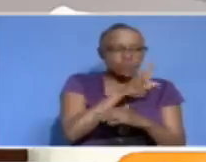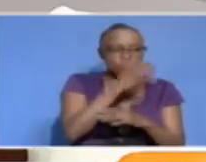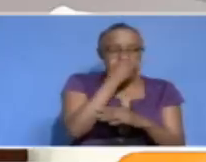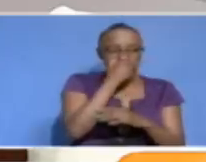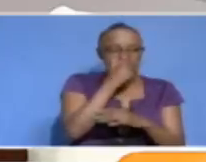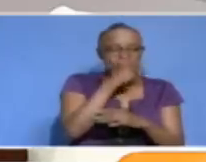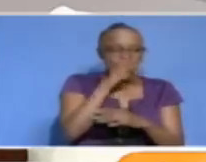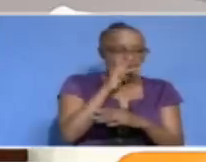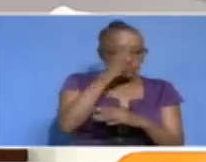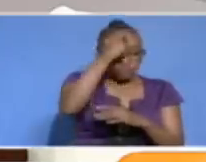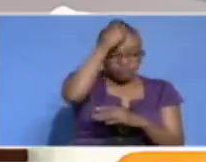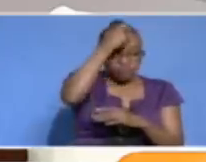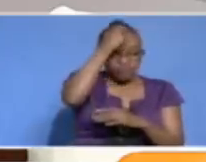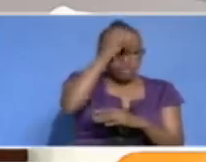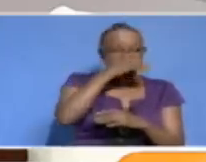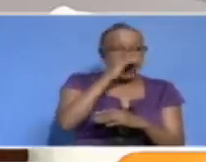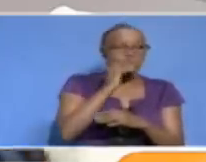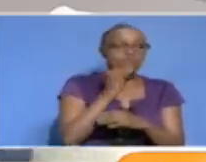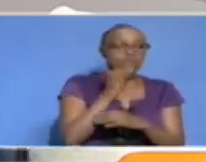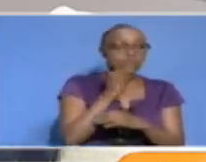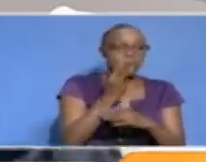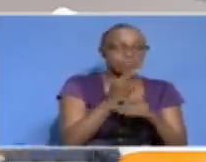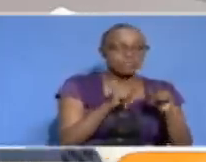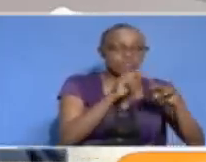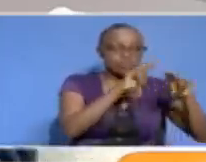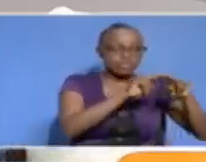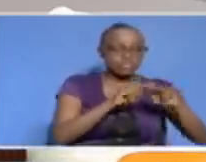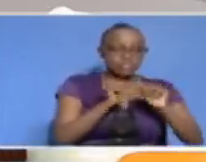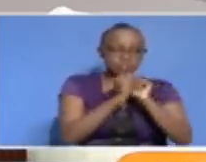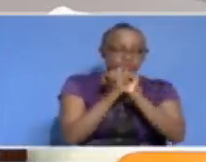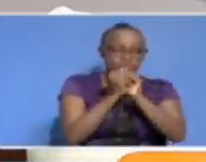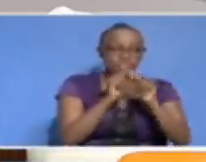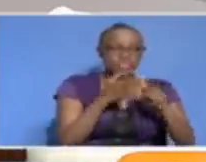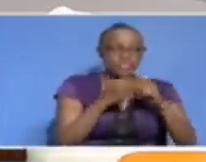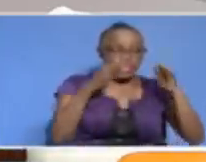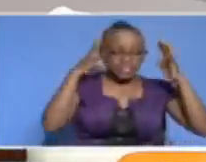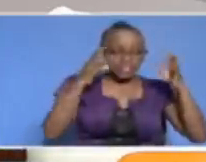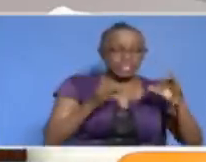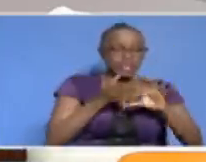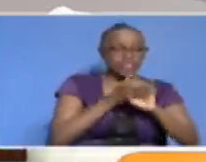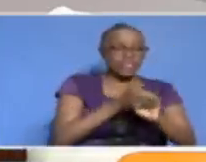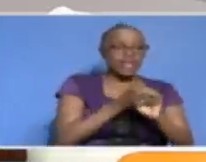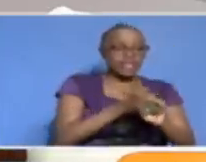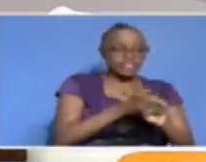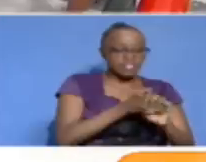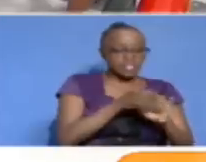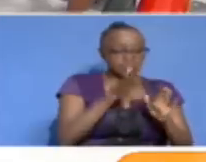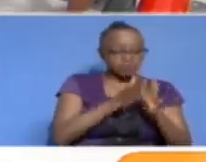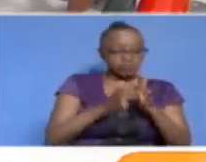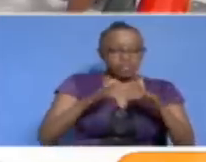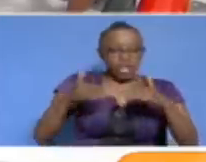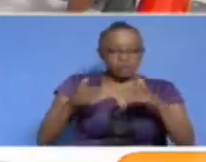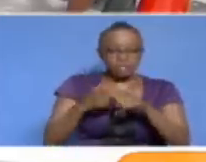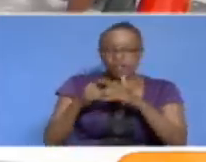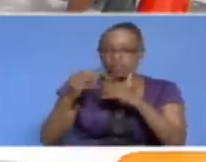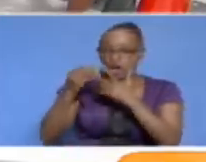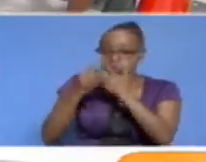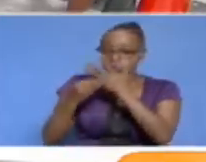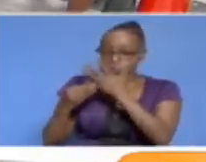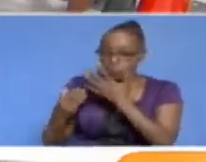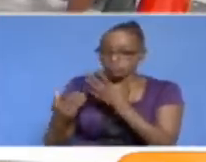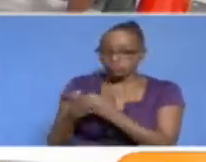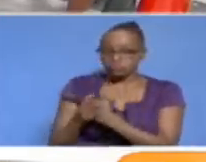Kalonzo, Wetangula, Mudavadi, one day, they'll have a seat together. And decide on the handshake lineup. If it was up to Governor Sonko,